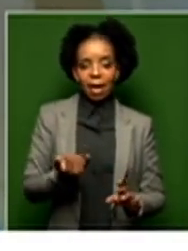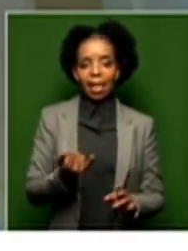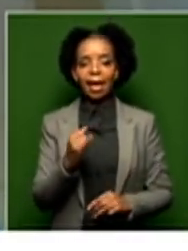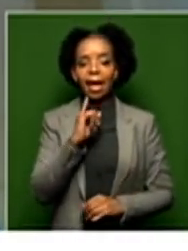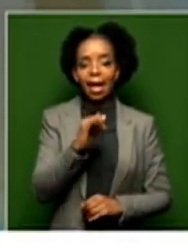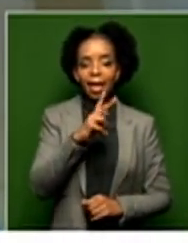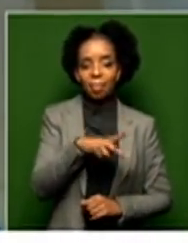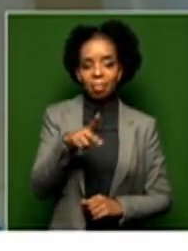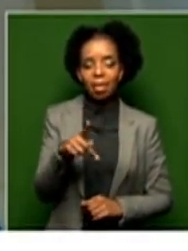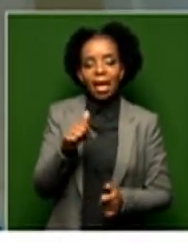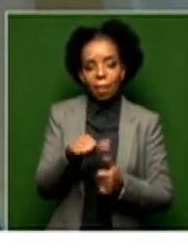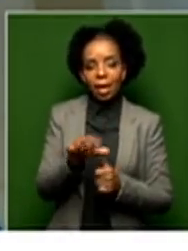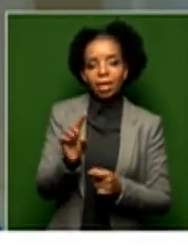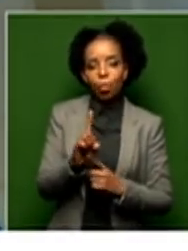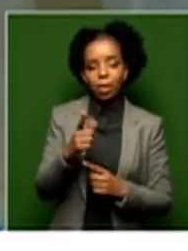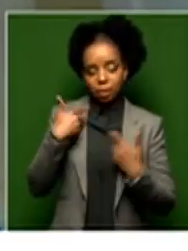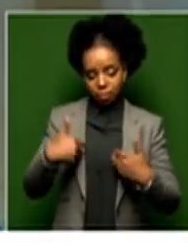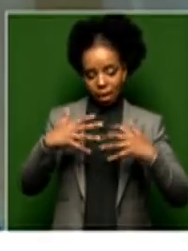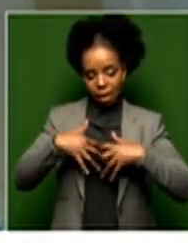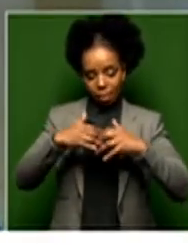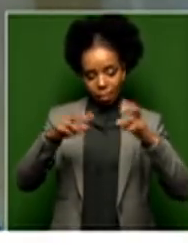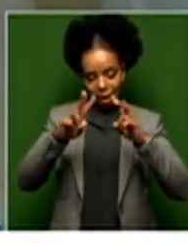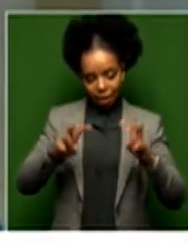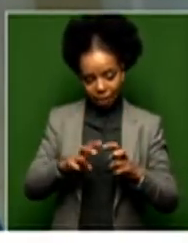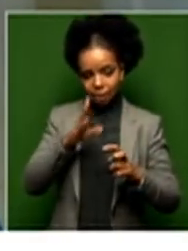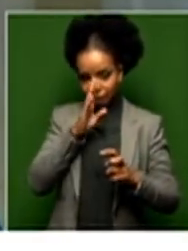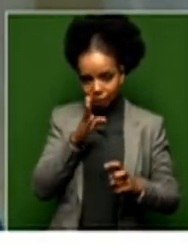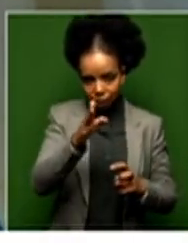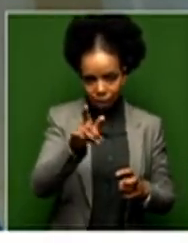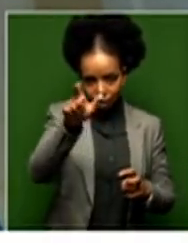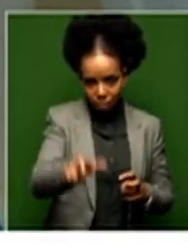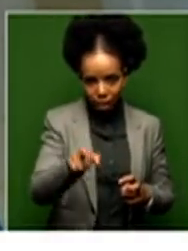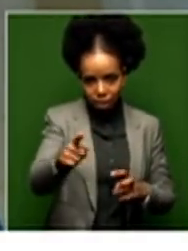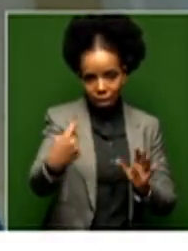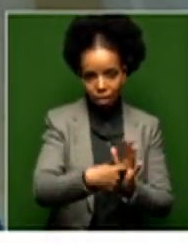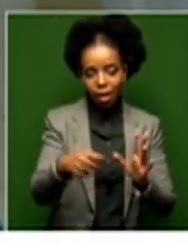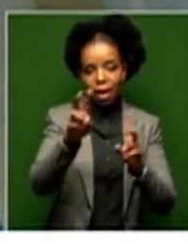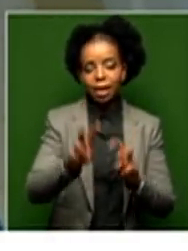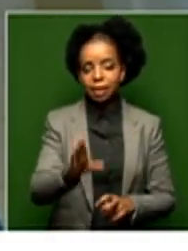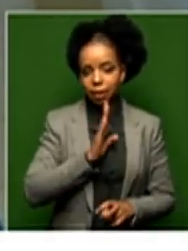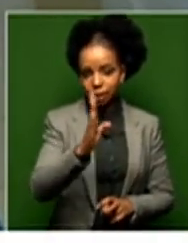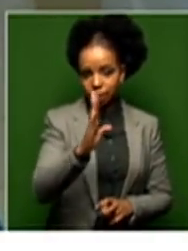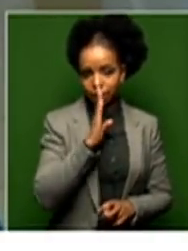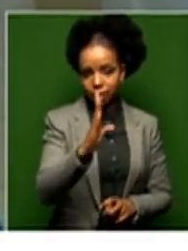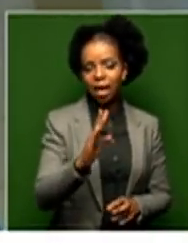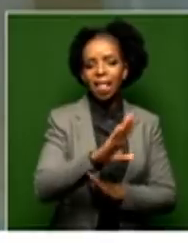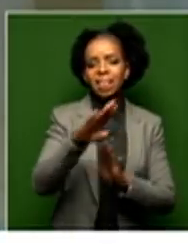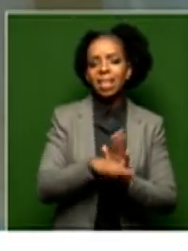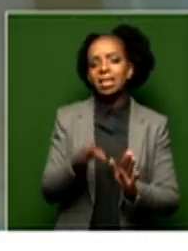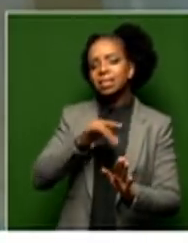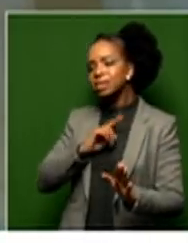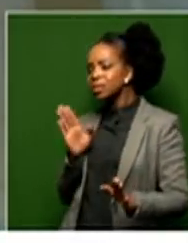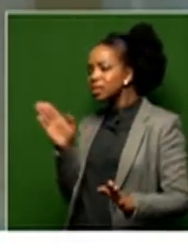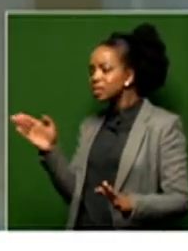direct with the end customer rather than an insolvent middleman. And because it's insolvent, the banks require